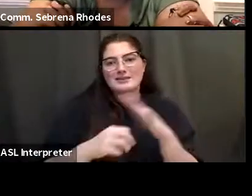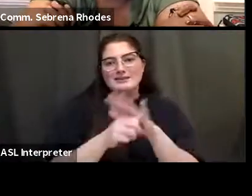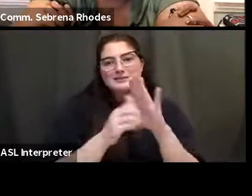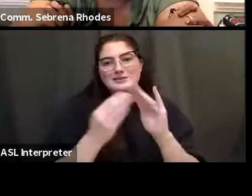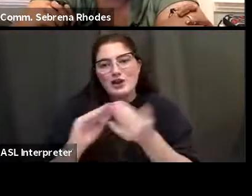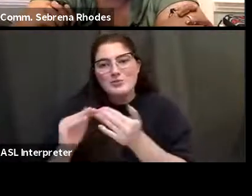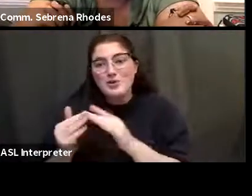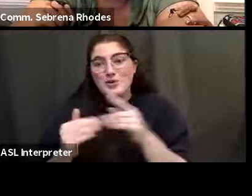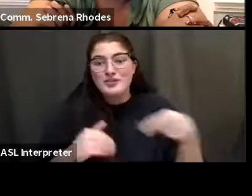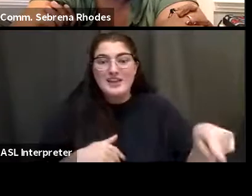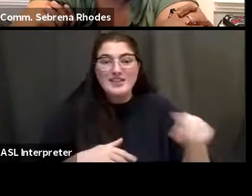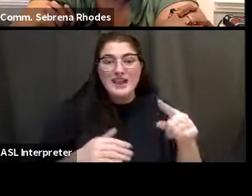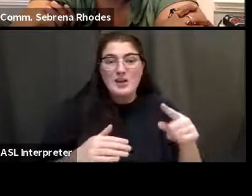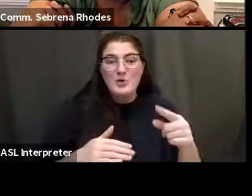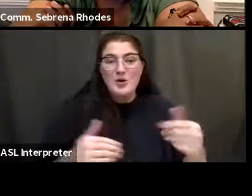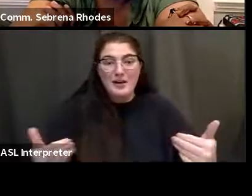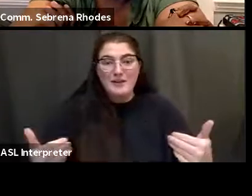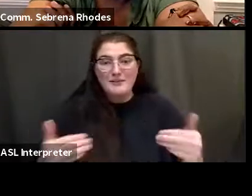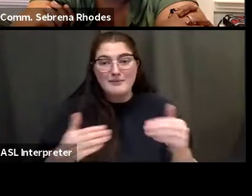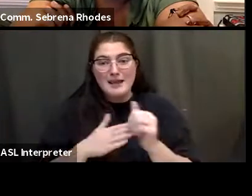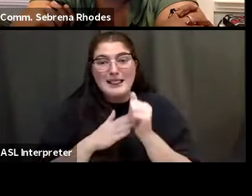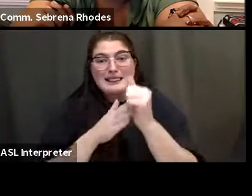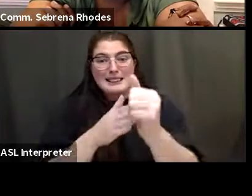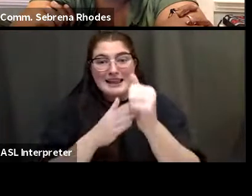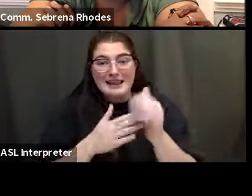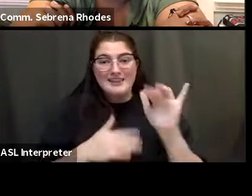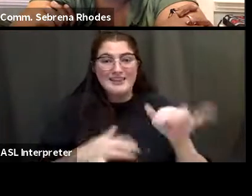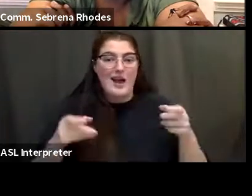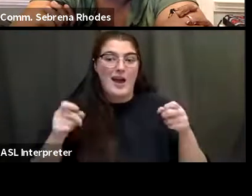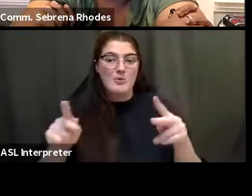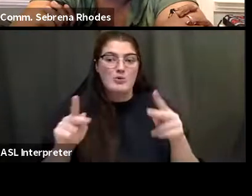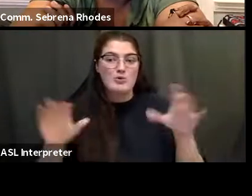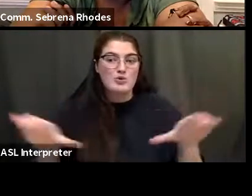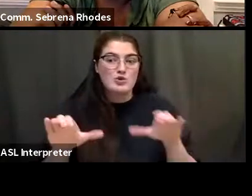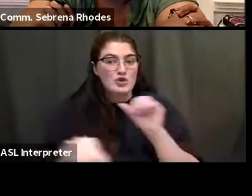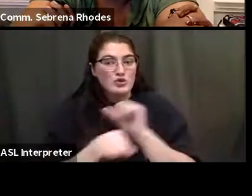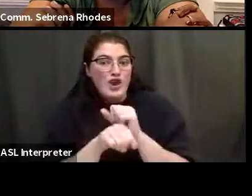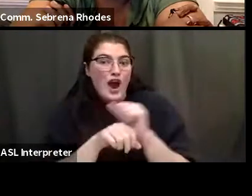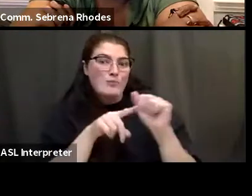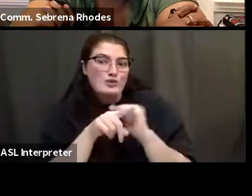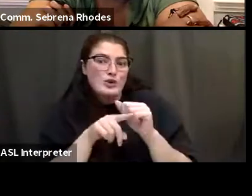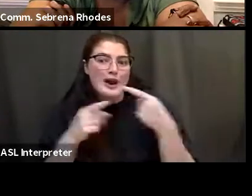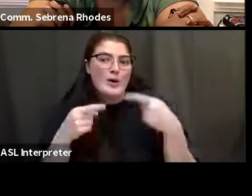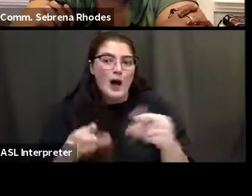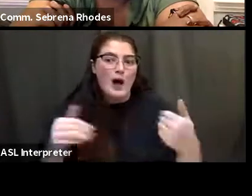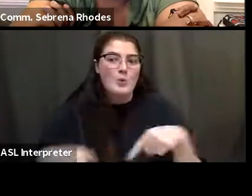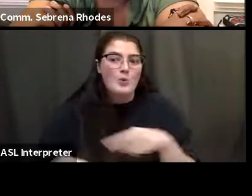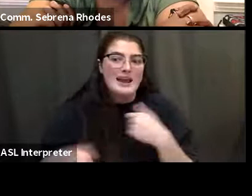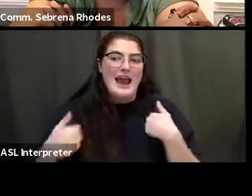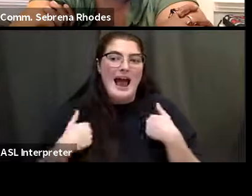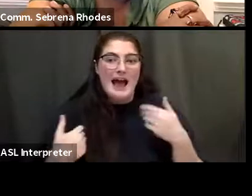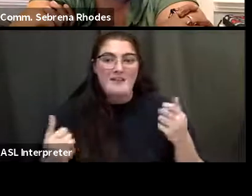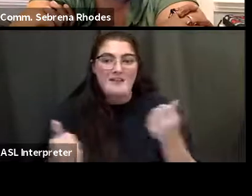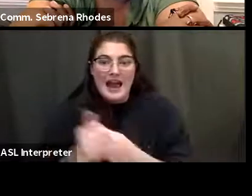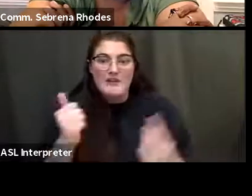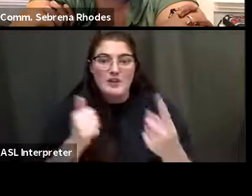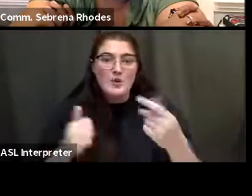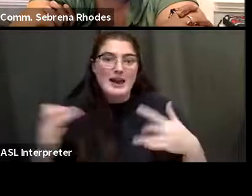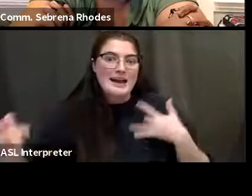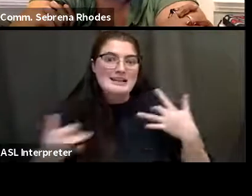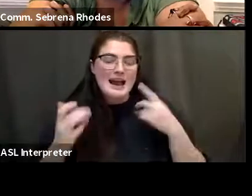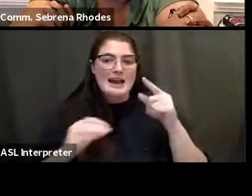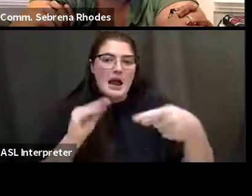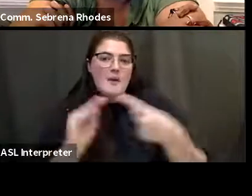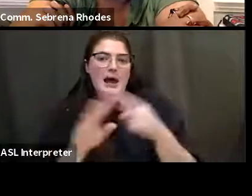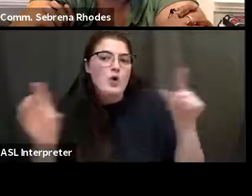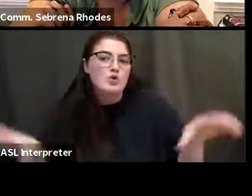possibly have that opportunity to now do job training while we have everybody excited about doing something